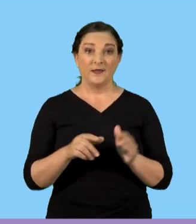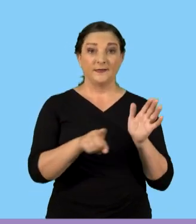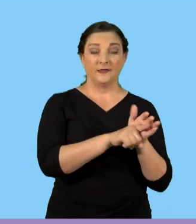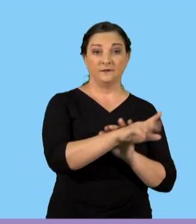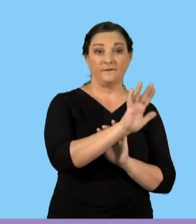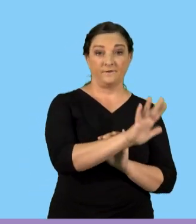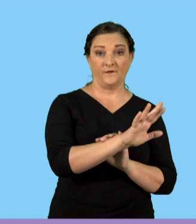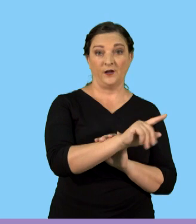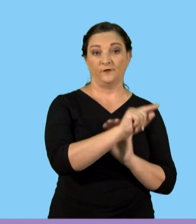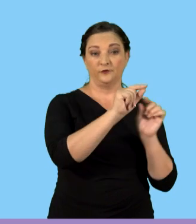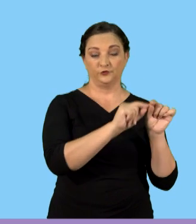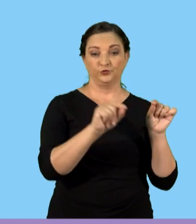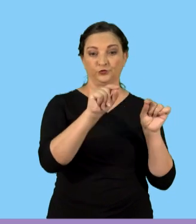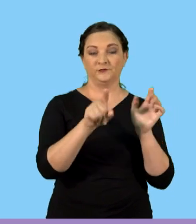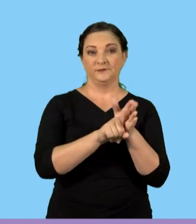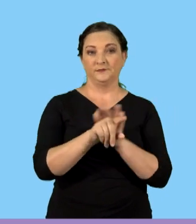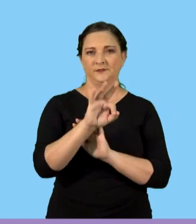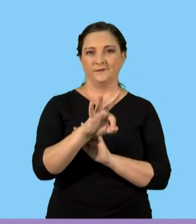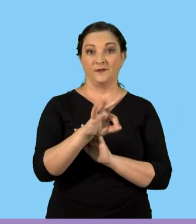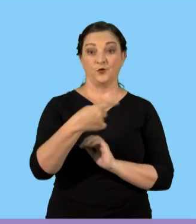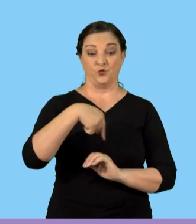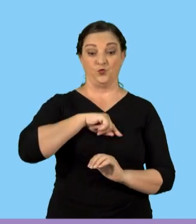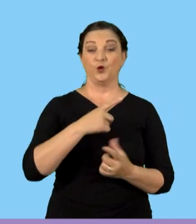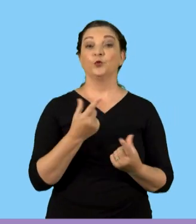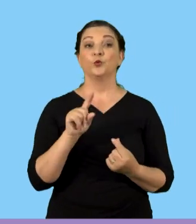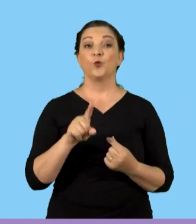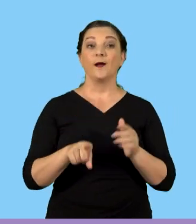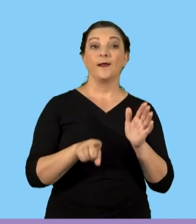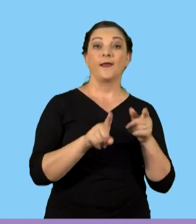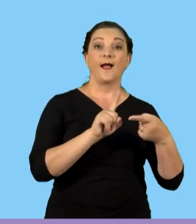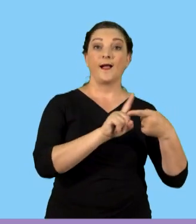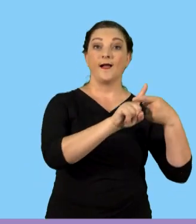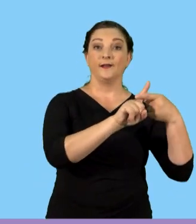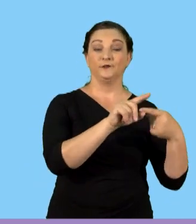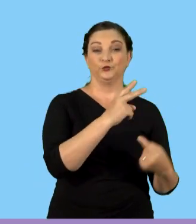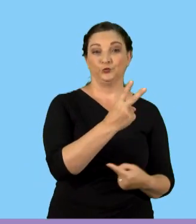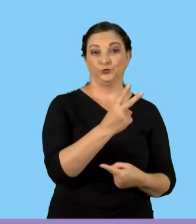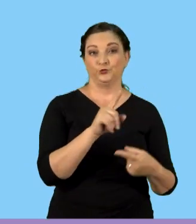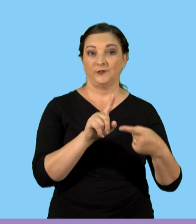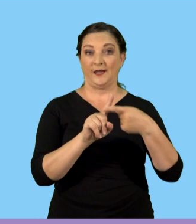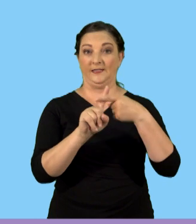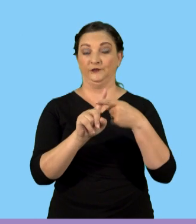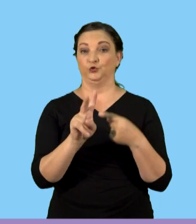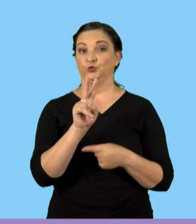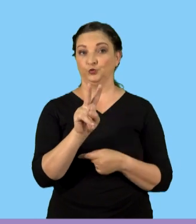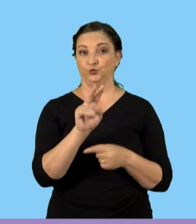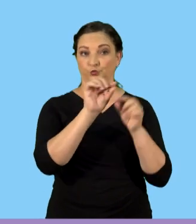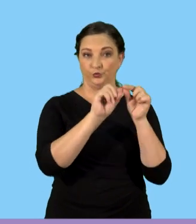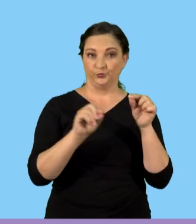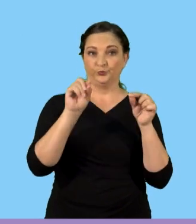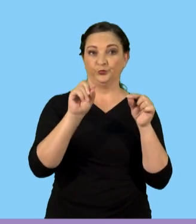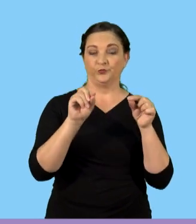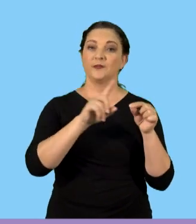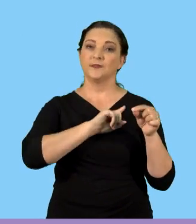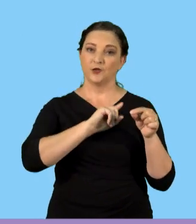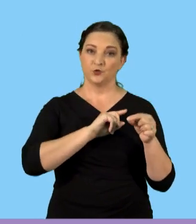negative 3, we are adding 2. And from negative 3 to negative 1, we are adding 2. So that means that we